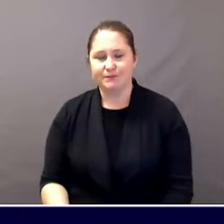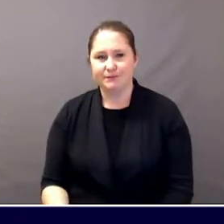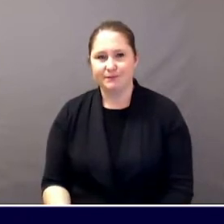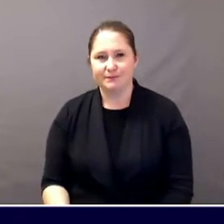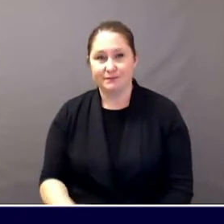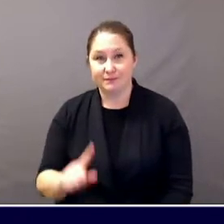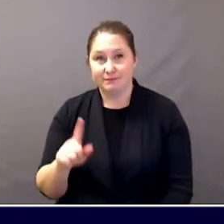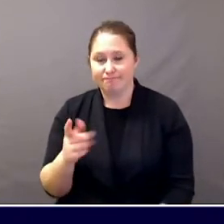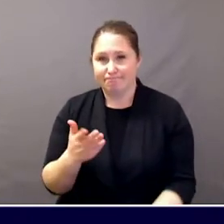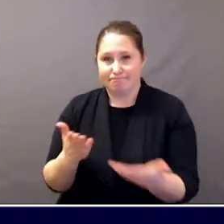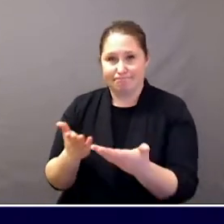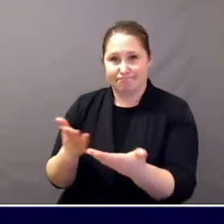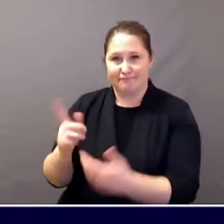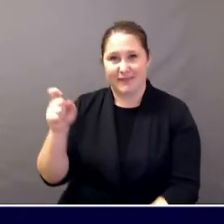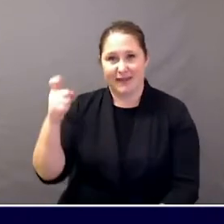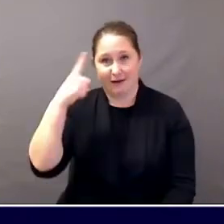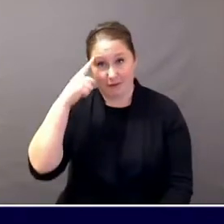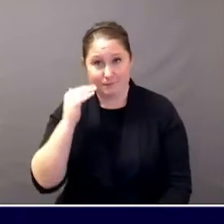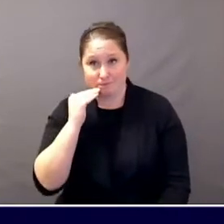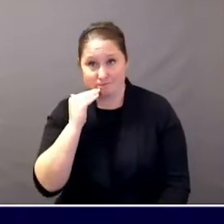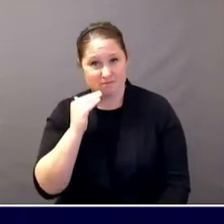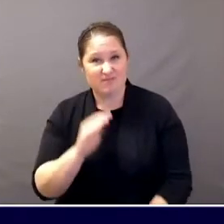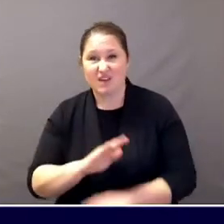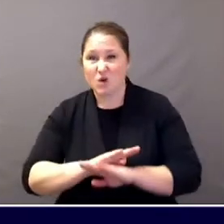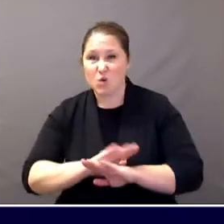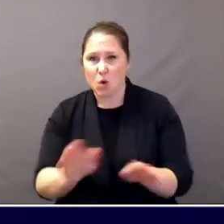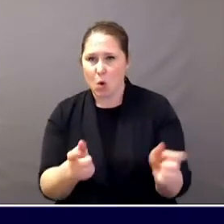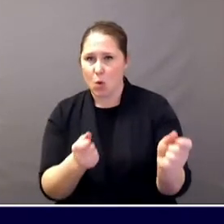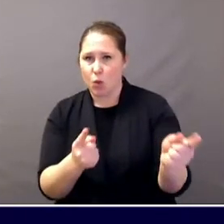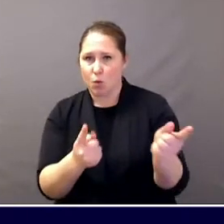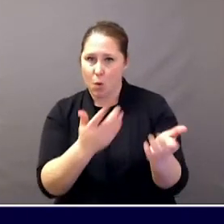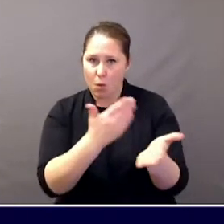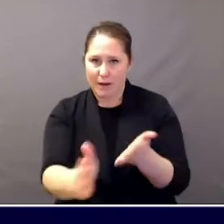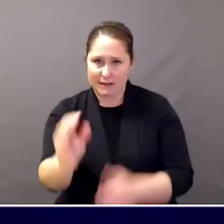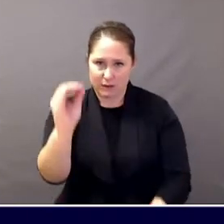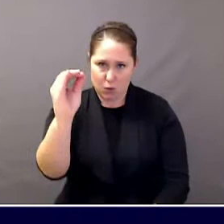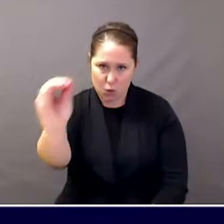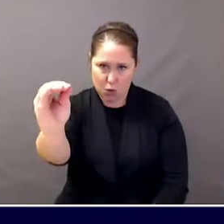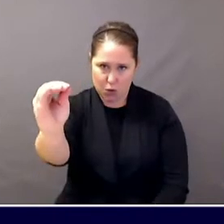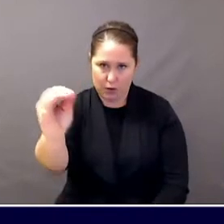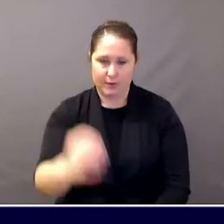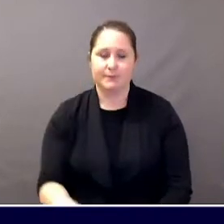Go ahead, Governor. We're not tossing out any vaccines, period.